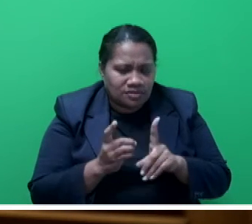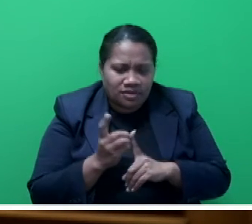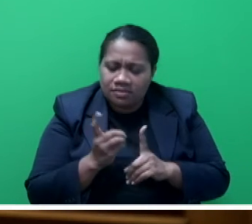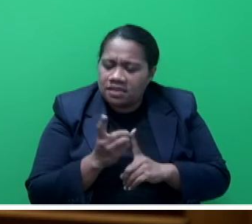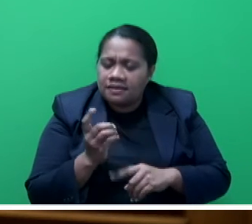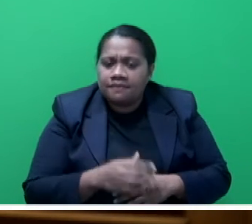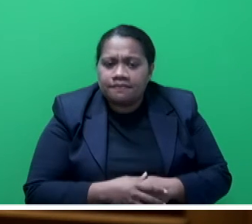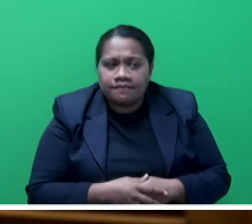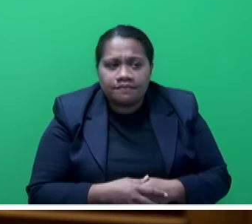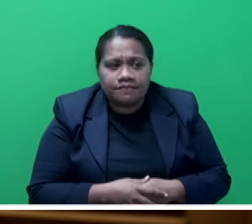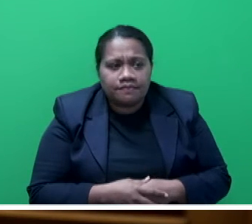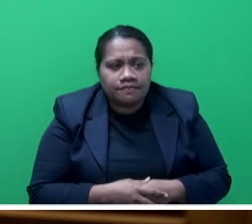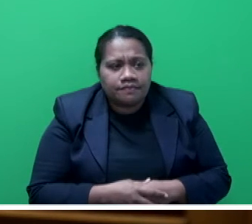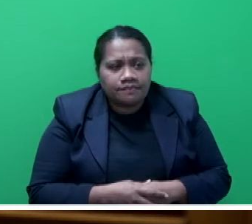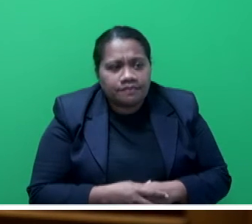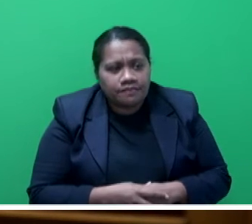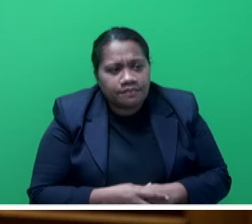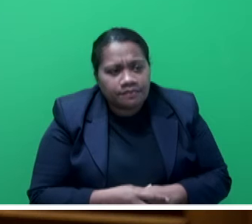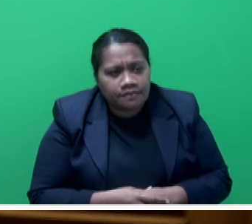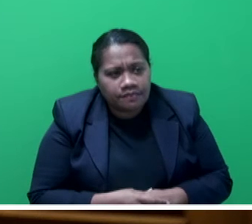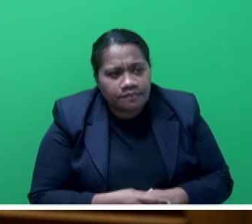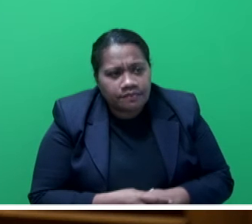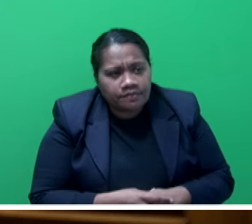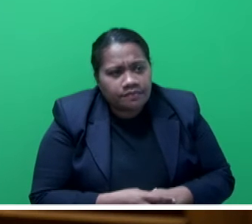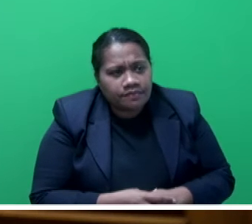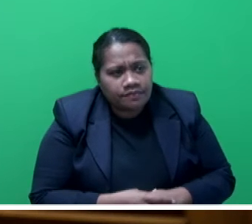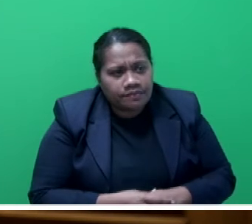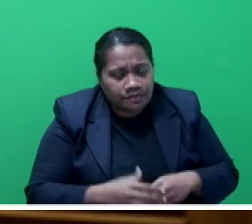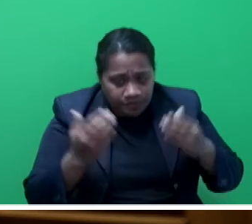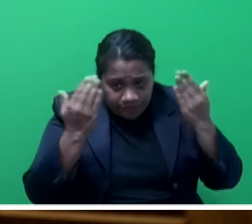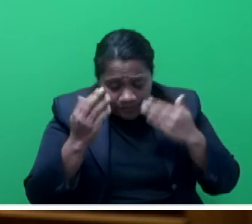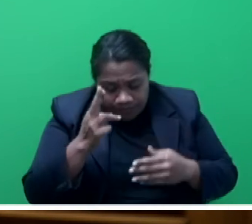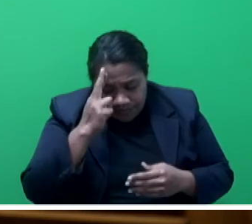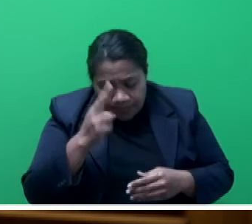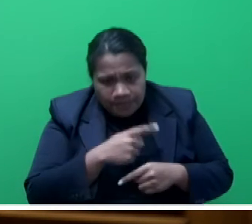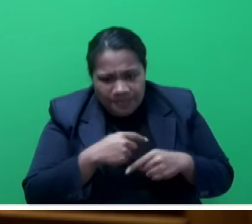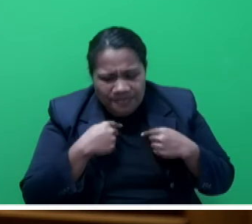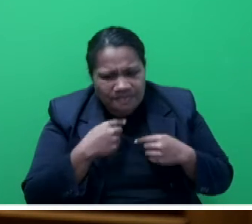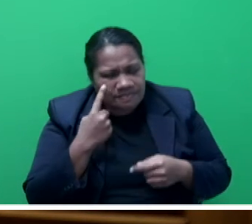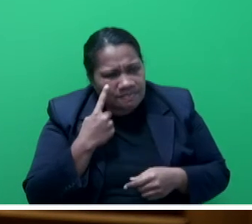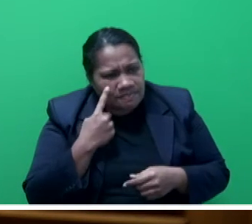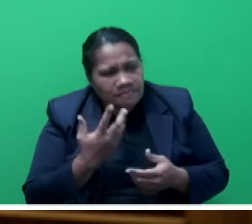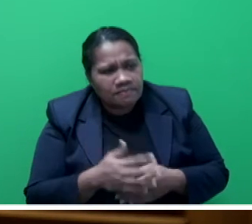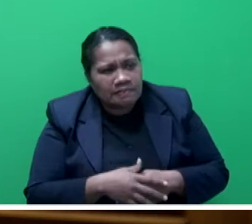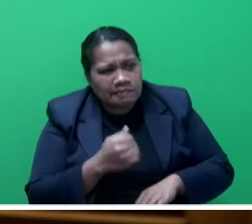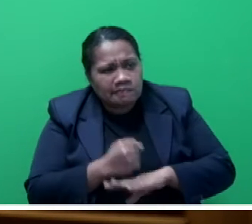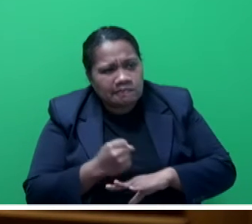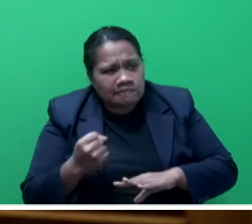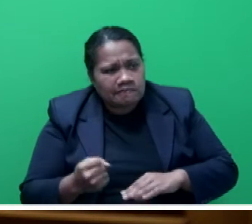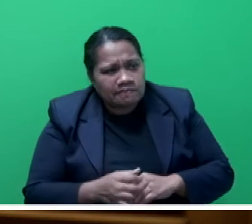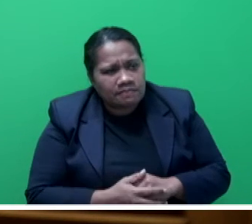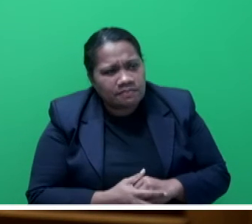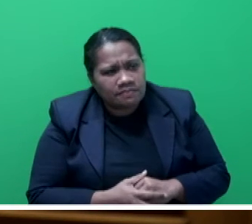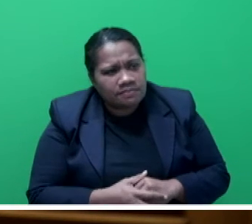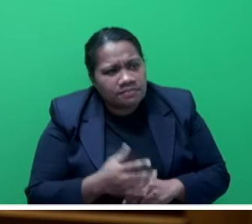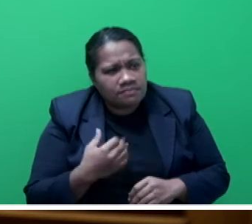obtain a loan in order to purchase sugarcane harvesters. Mr. Speaker, sir, we're actually seeing this today because the government has actually placed a